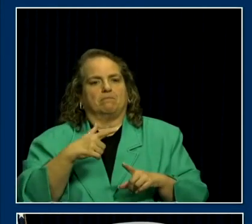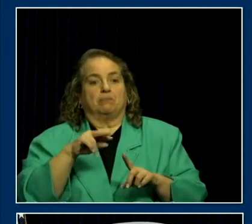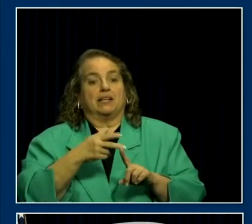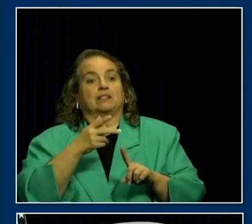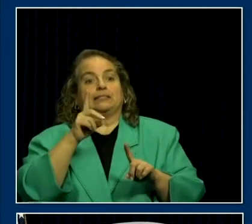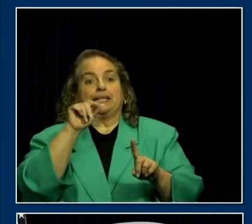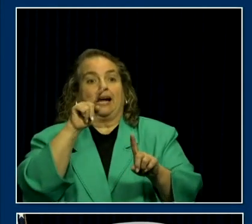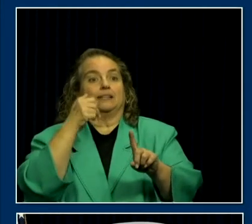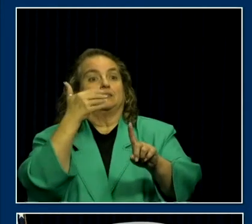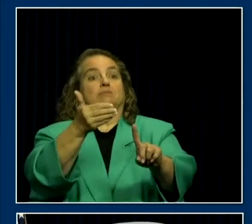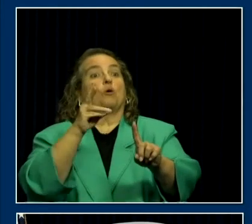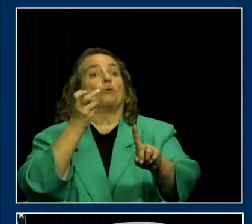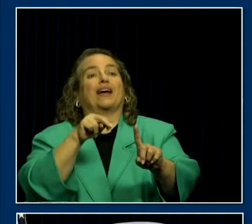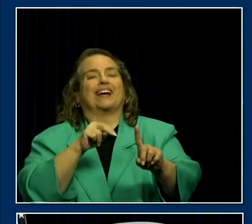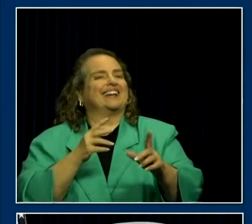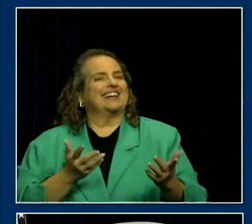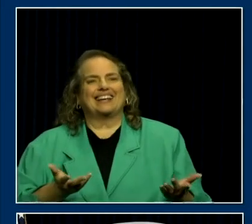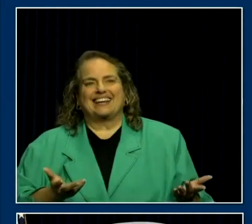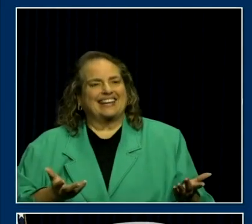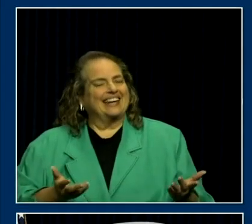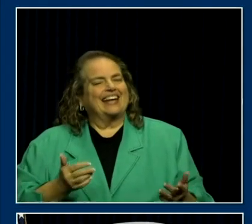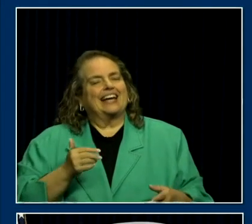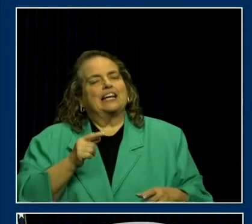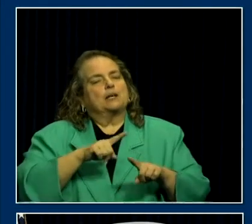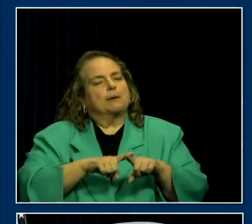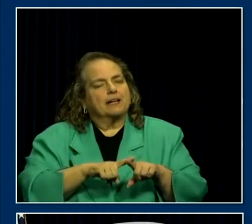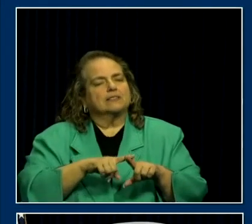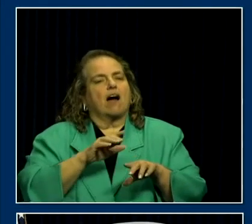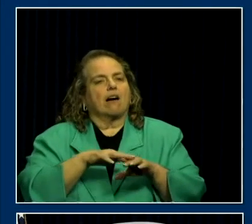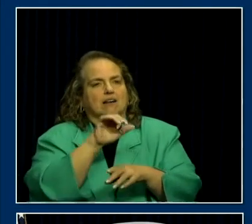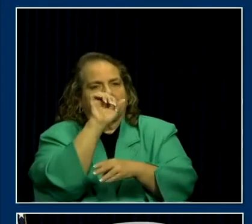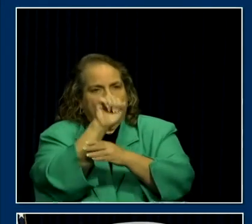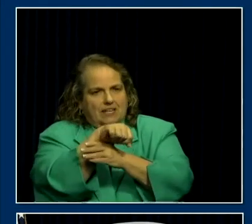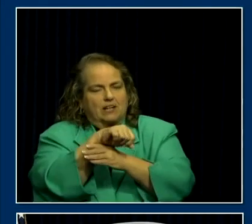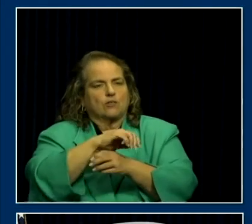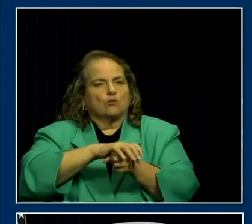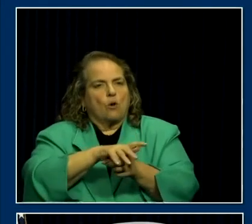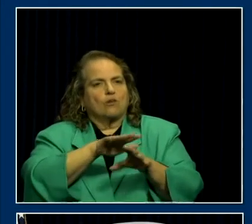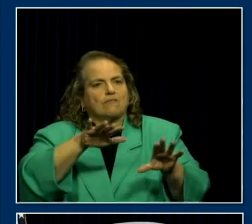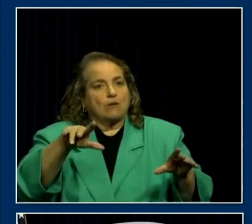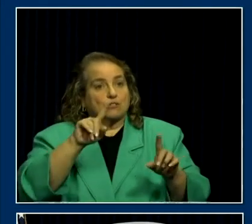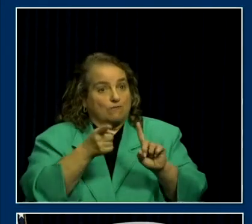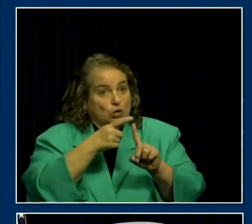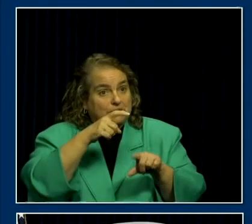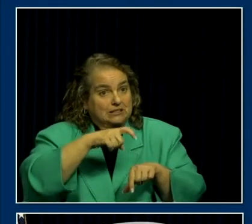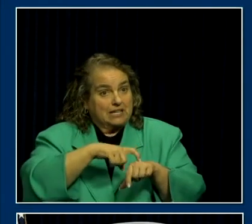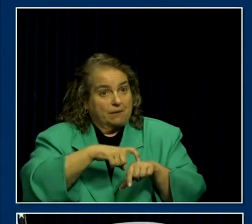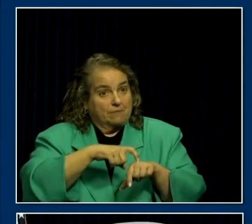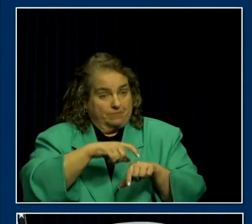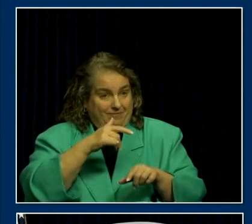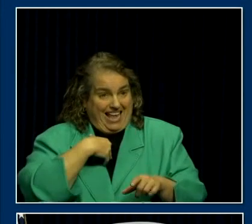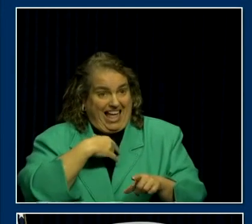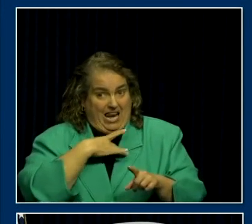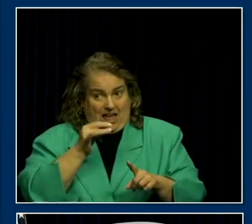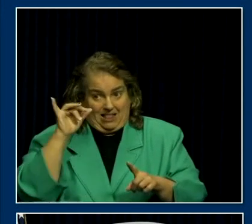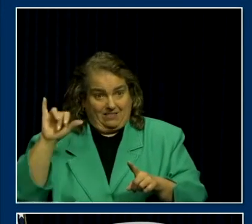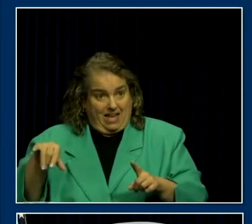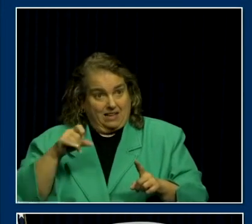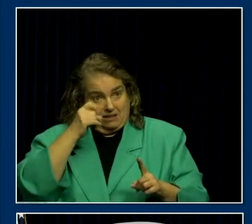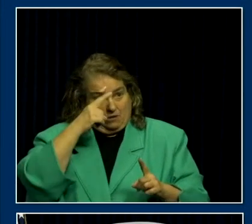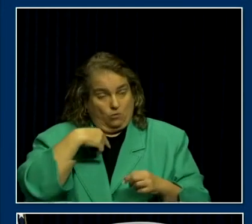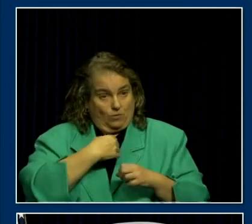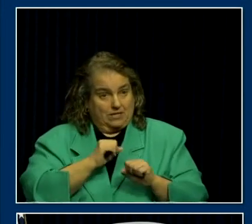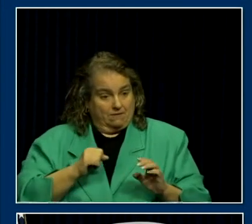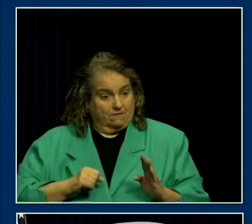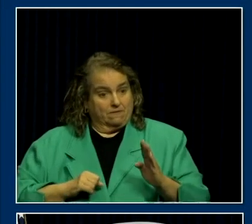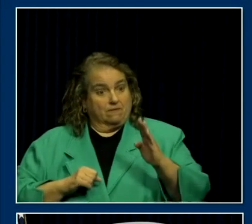takes. It's going to take how long it takes to defeat the coronavirus the first time. And while I like this slide because it shows how many people we